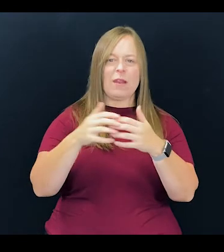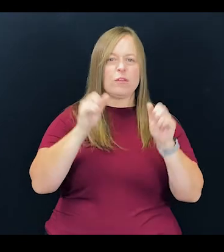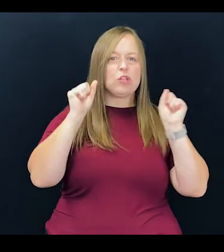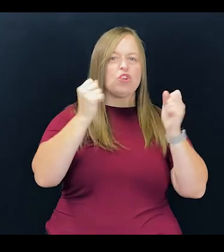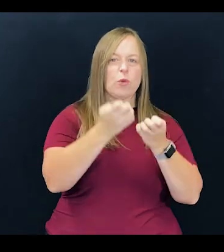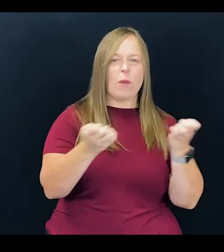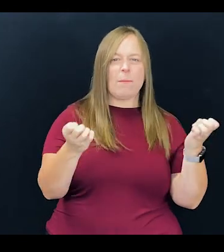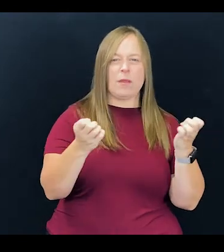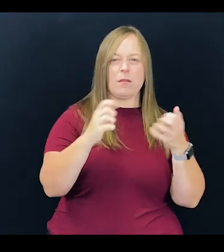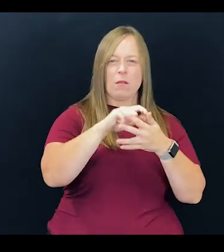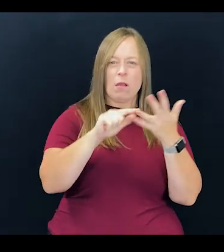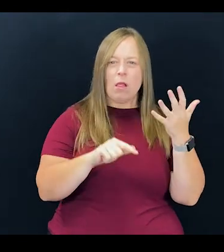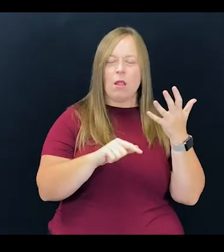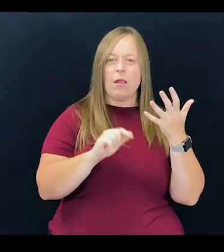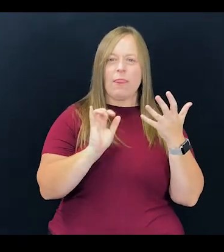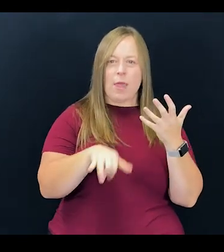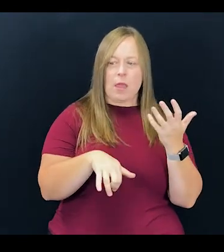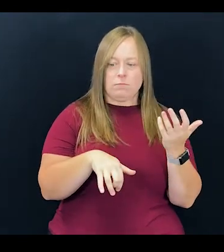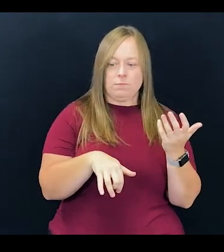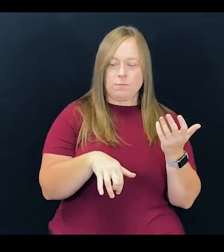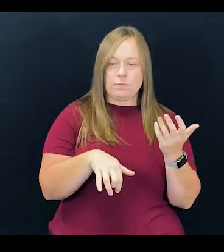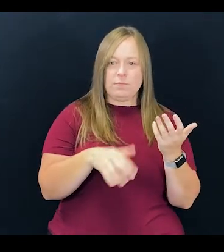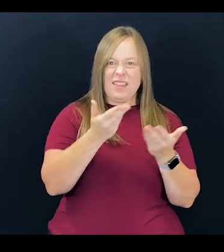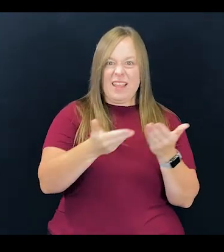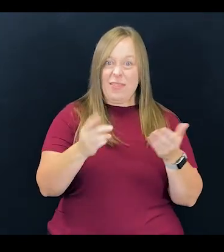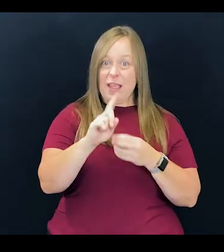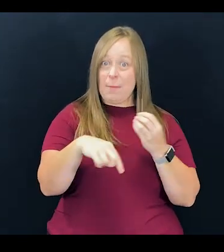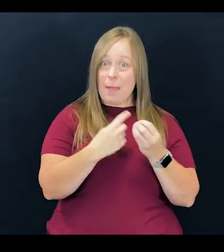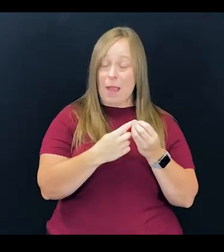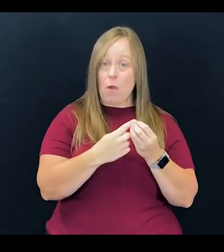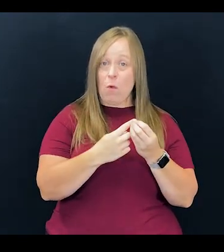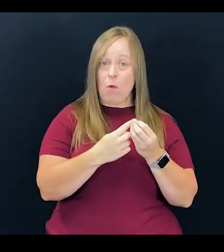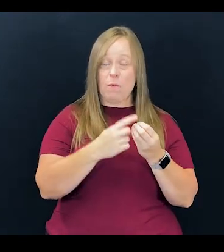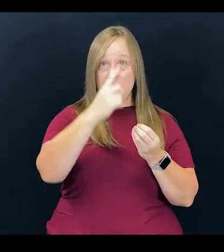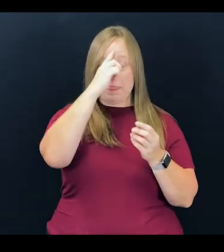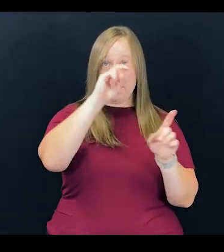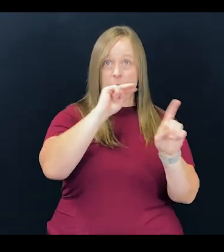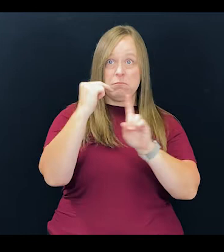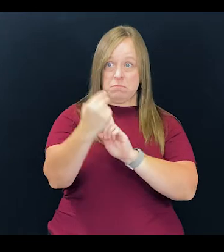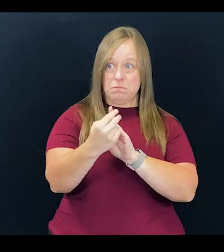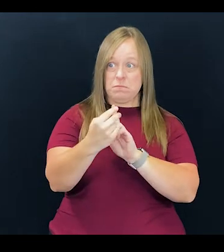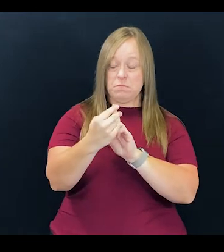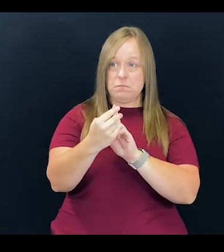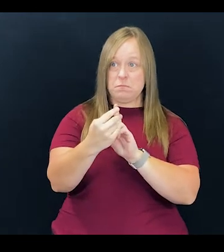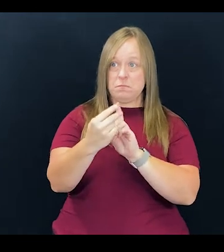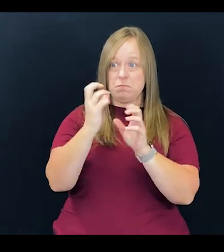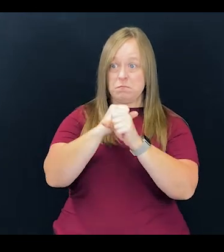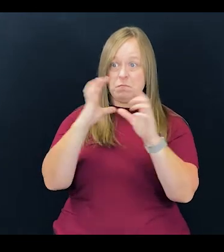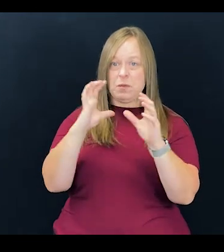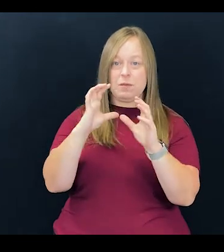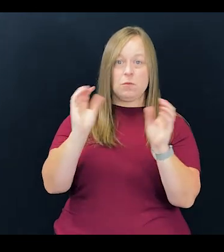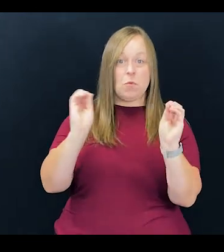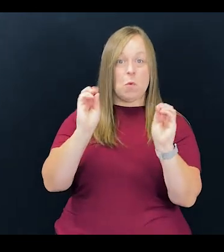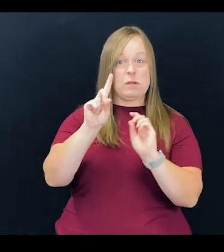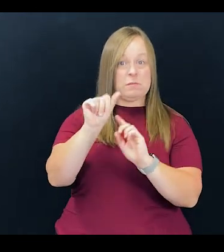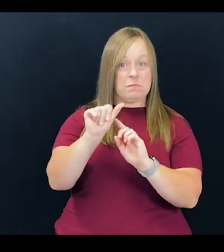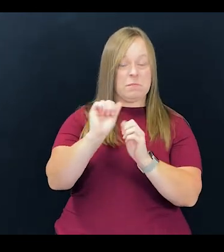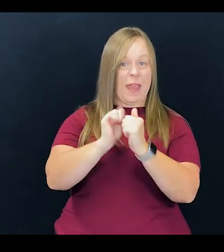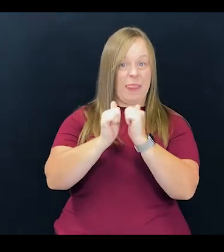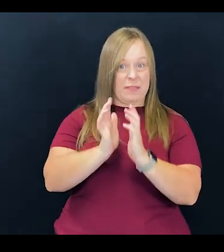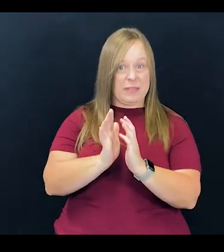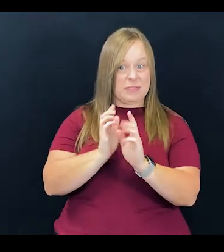in, where's the gym equipment, etc. And the thing about it is that if we think about perhaps